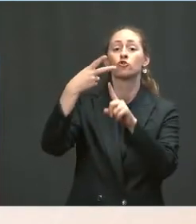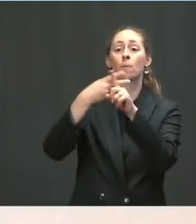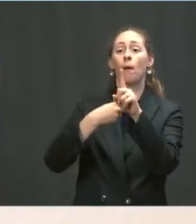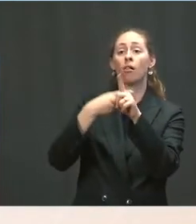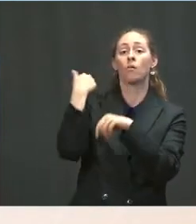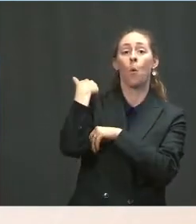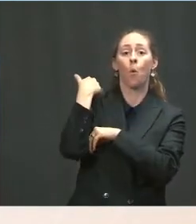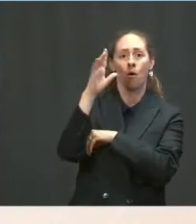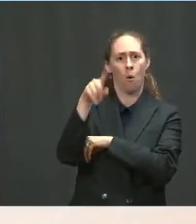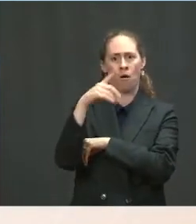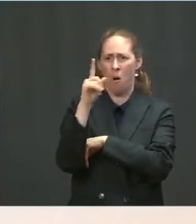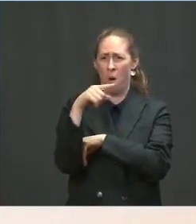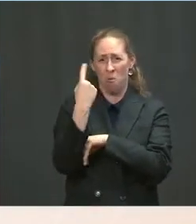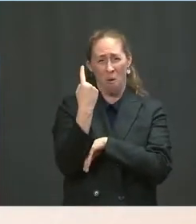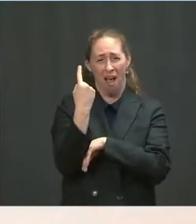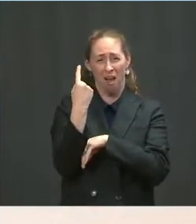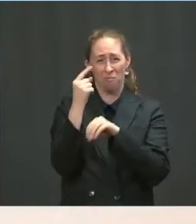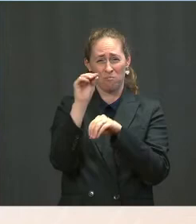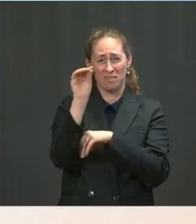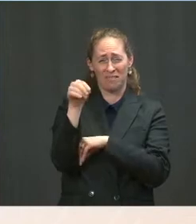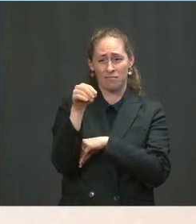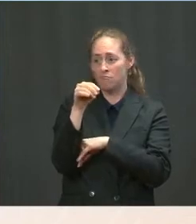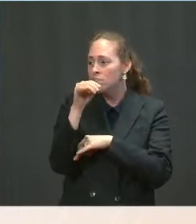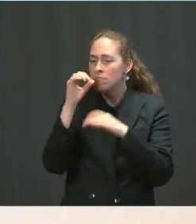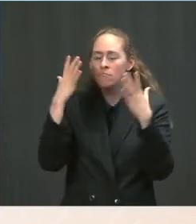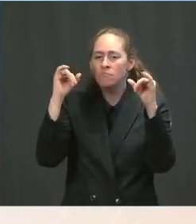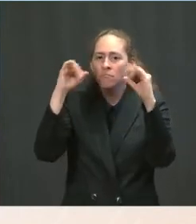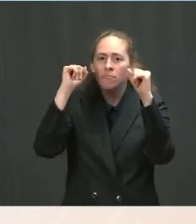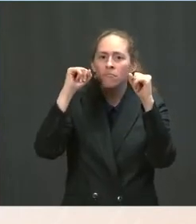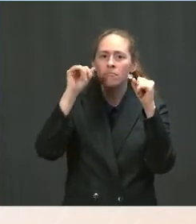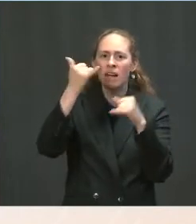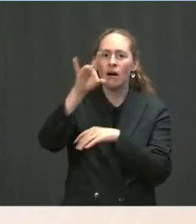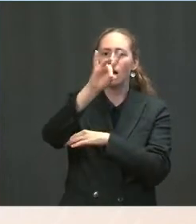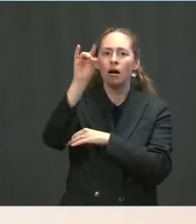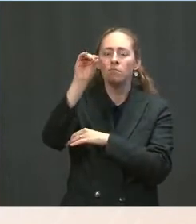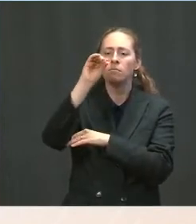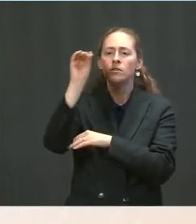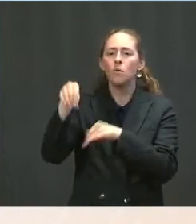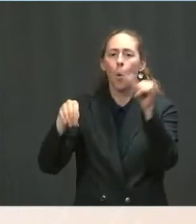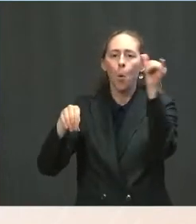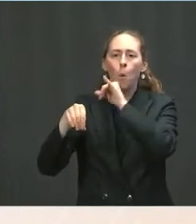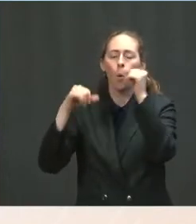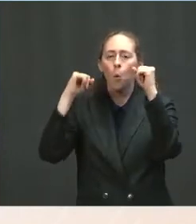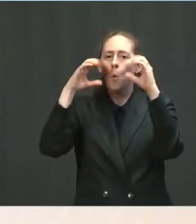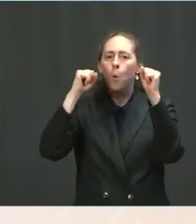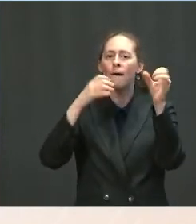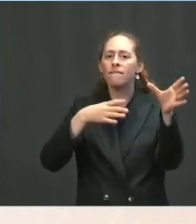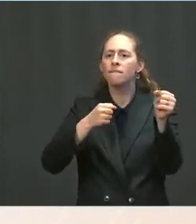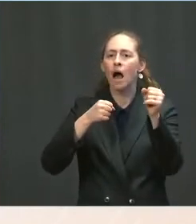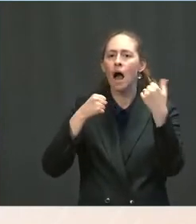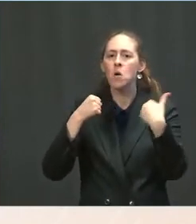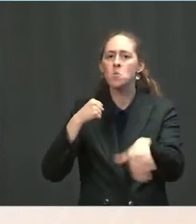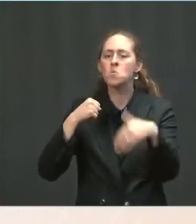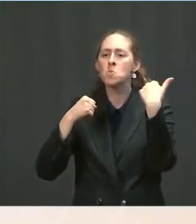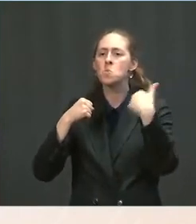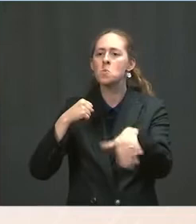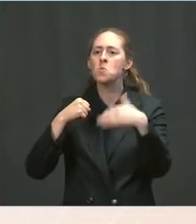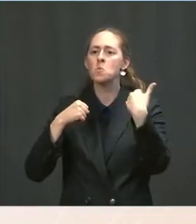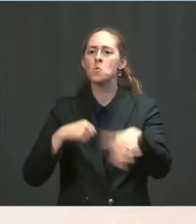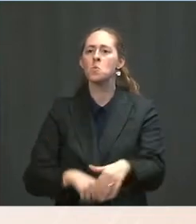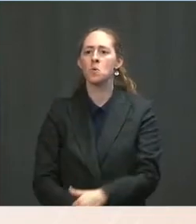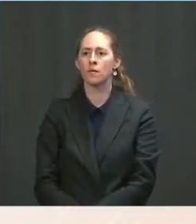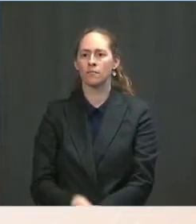Now more than 80% are Delta. And so this is where we are today with this vaccine. And